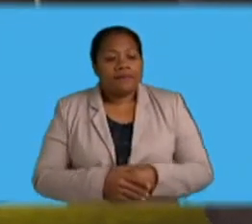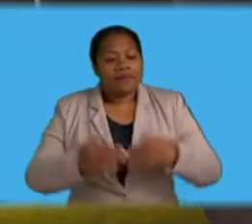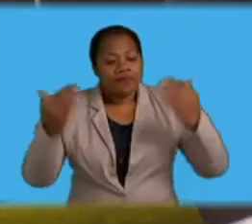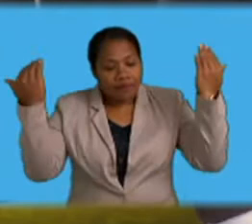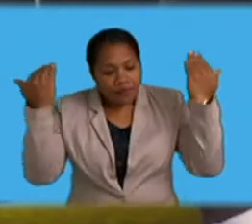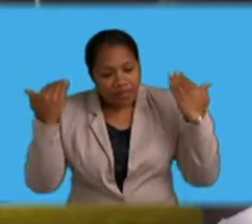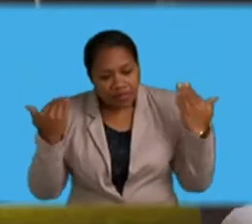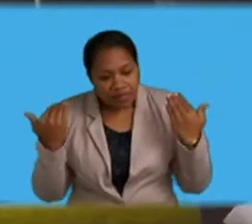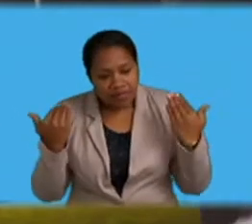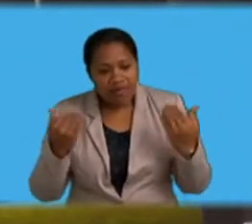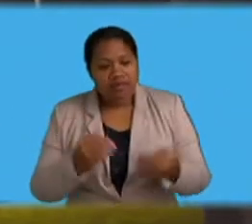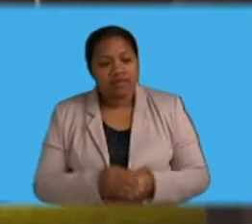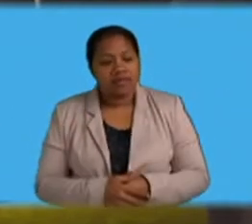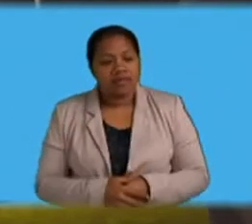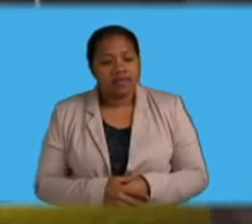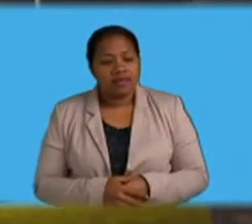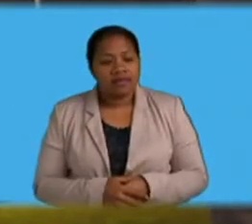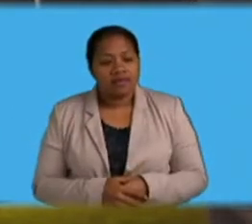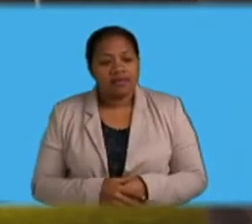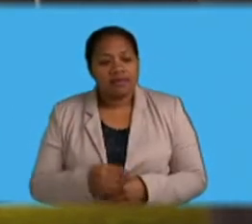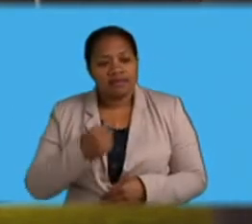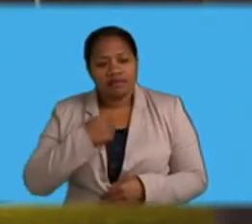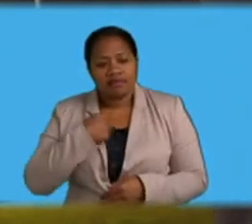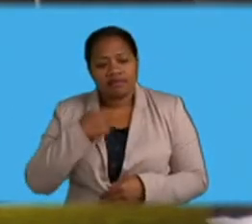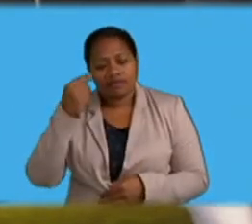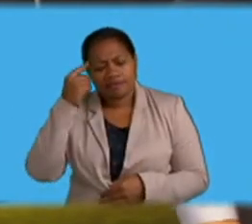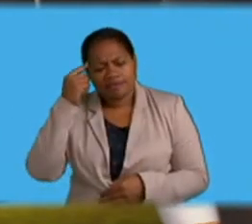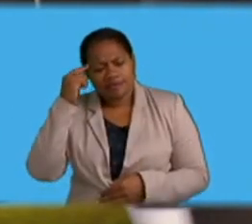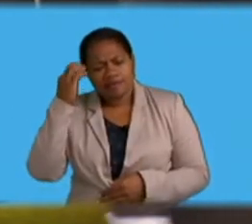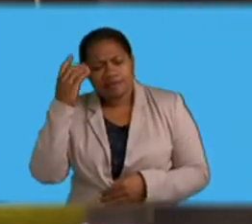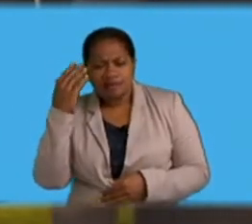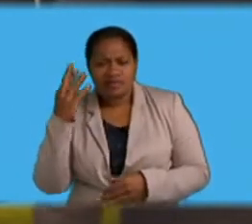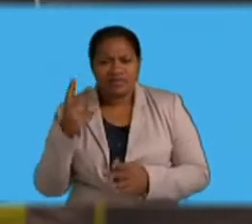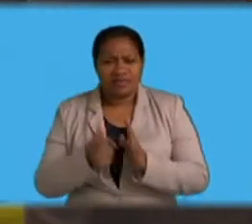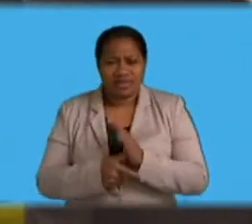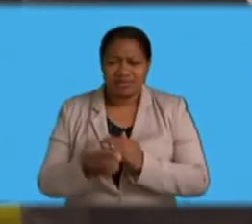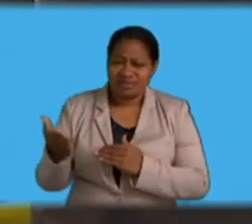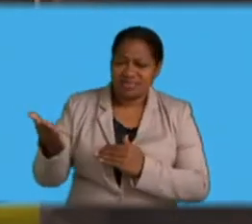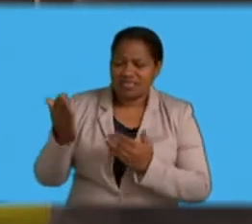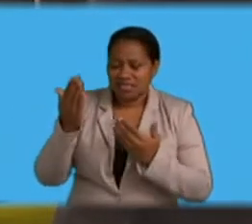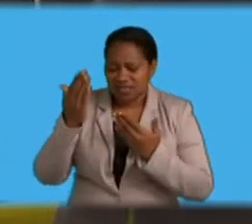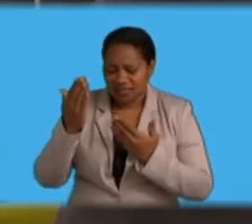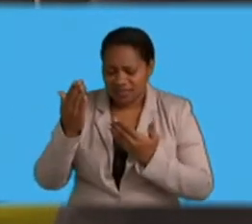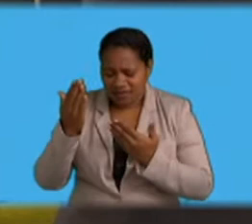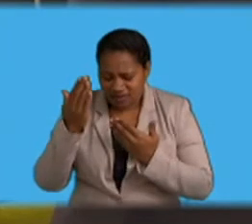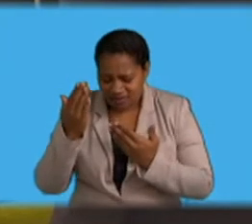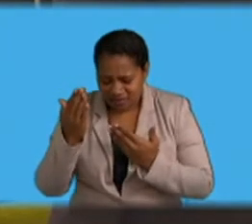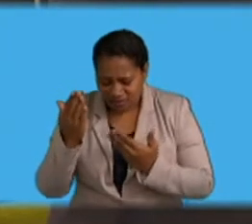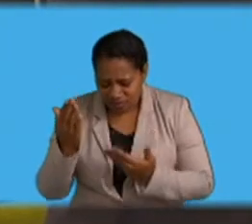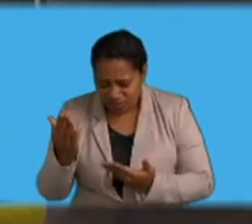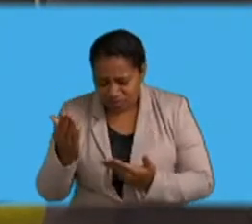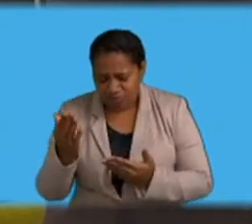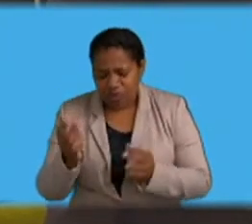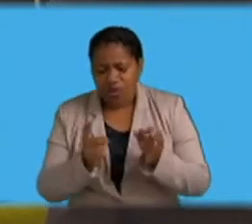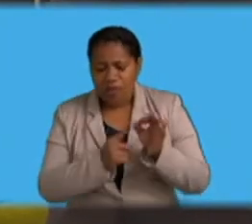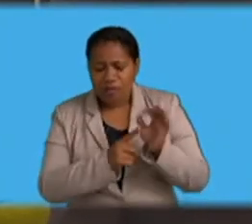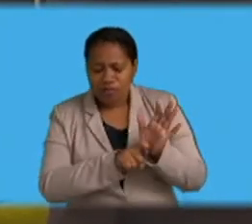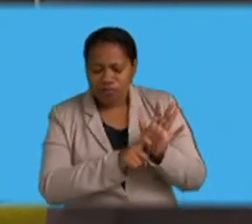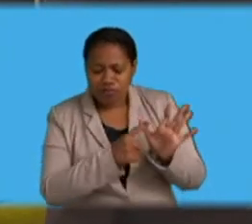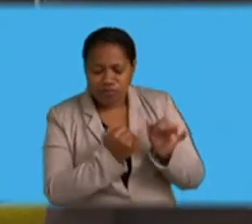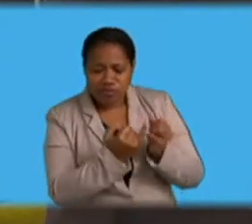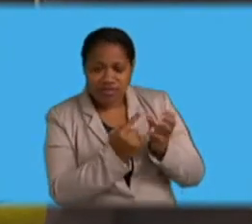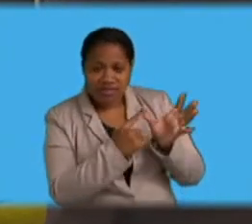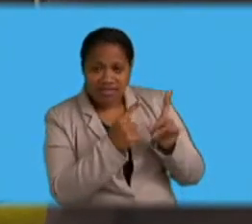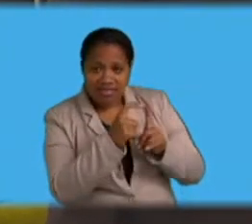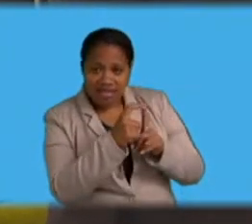I just wonder sometimes, Honourable Prasad. Madam Speaker, the OMRS, as has